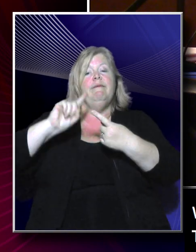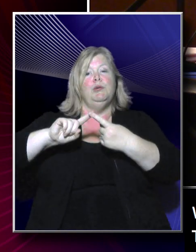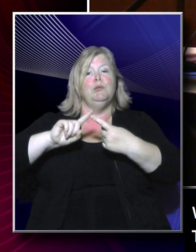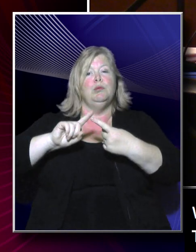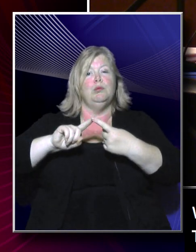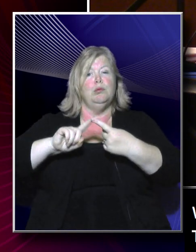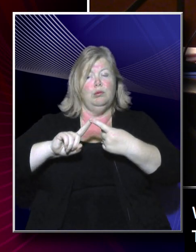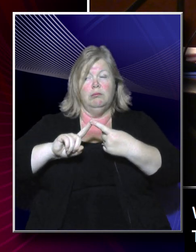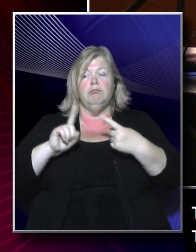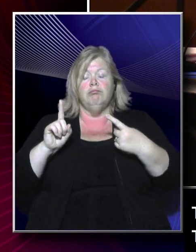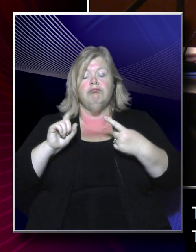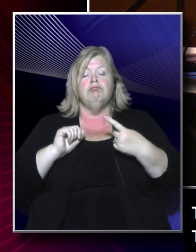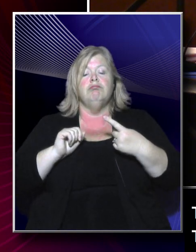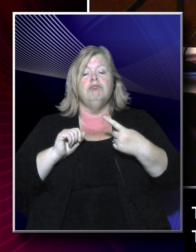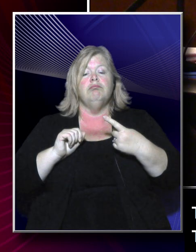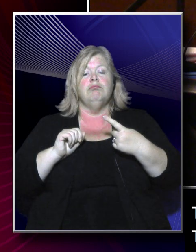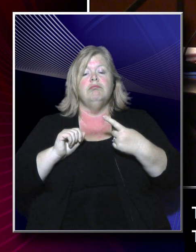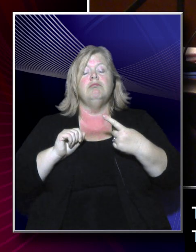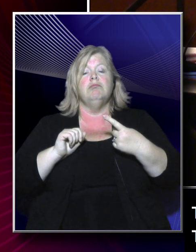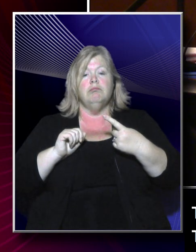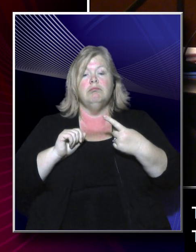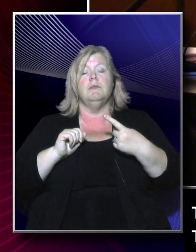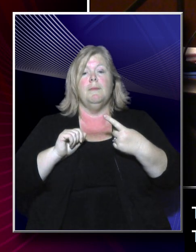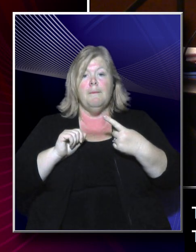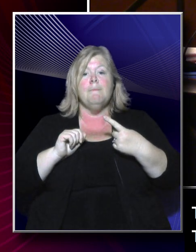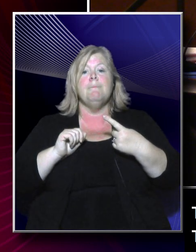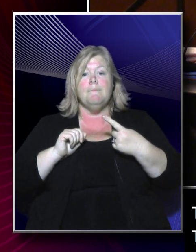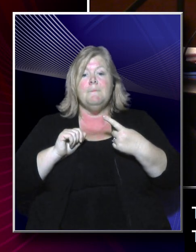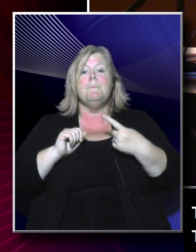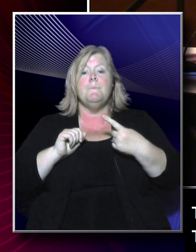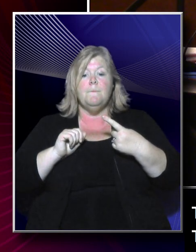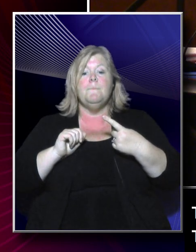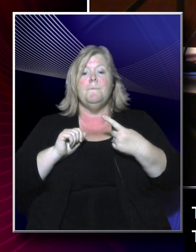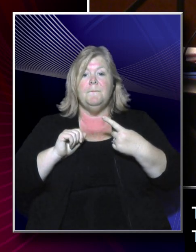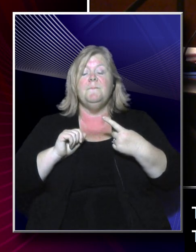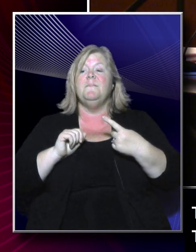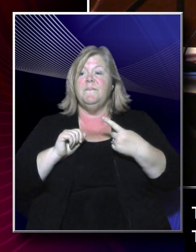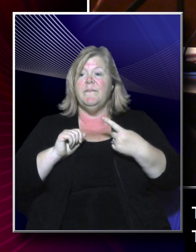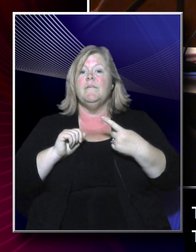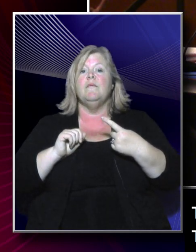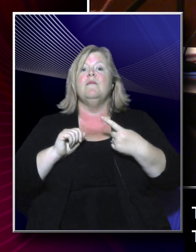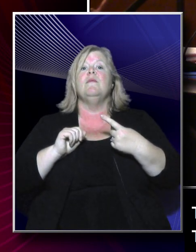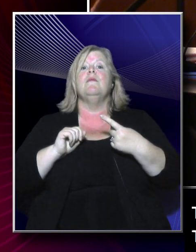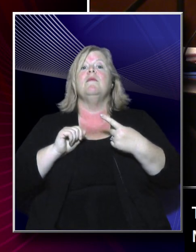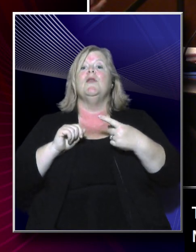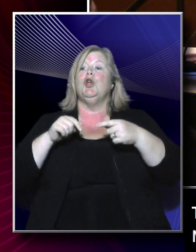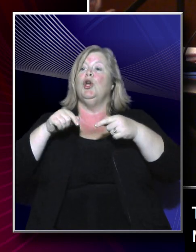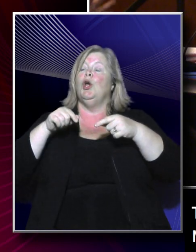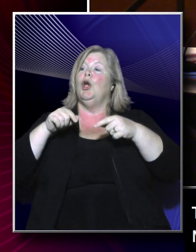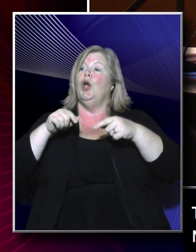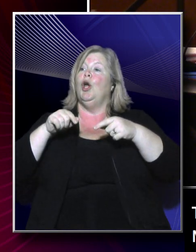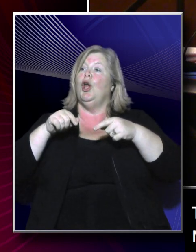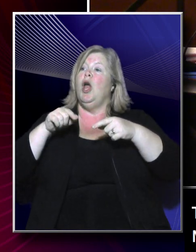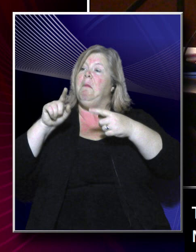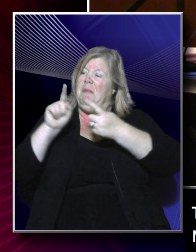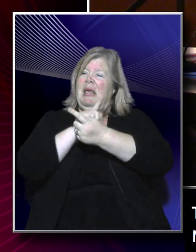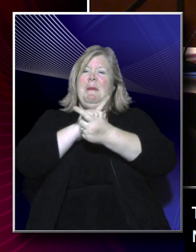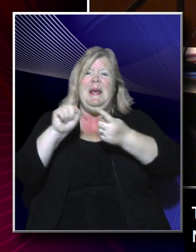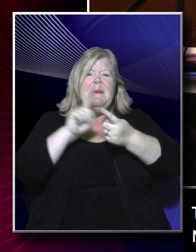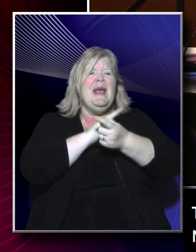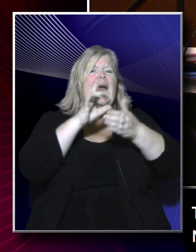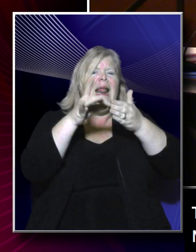they pointed out to us was that in meeting our leaders, our staff,